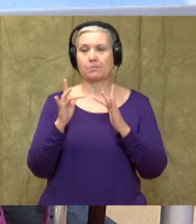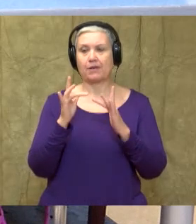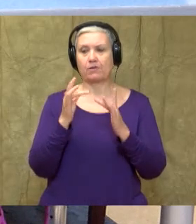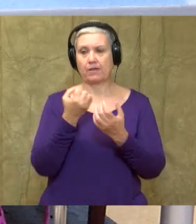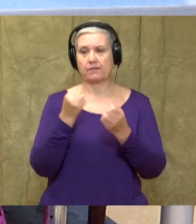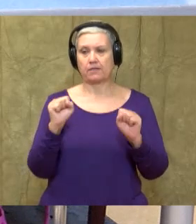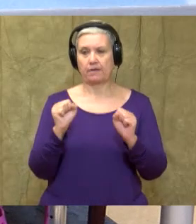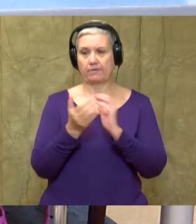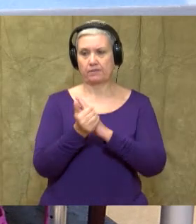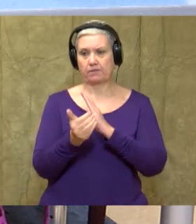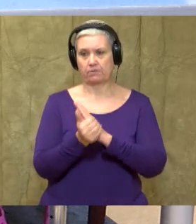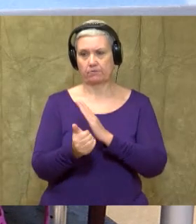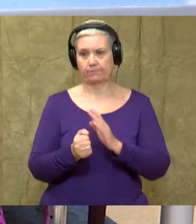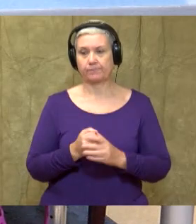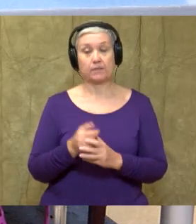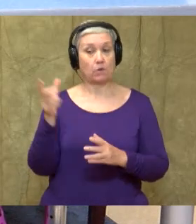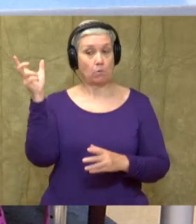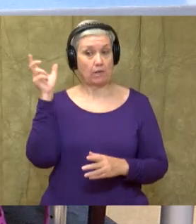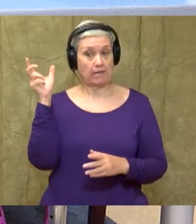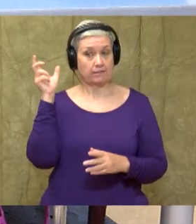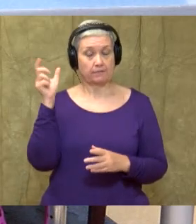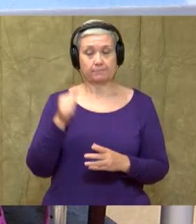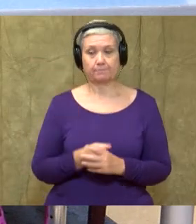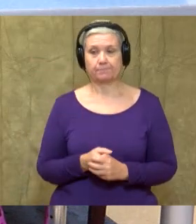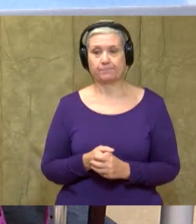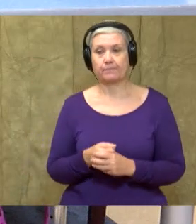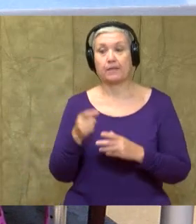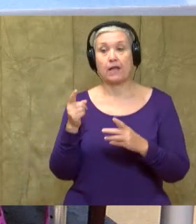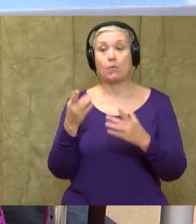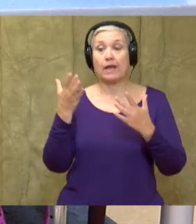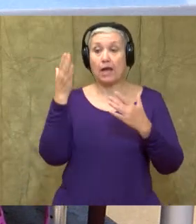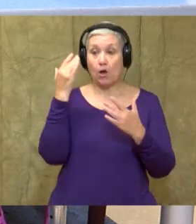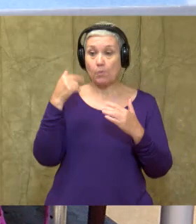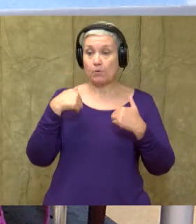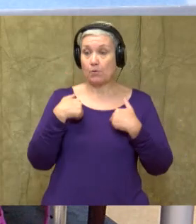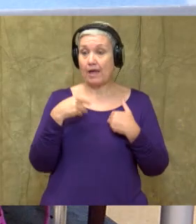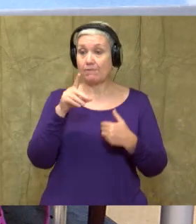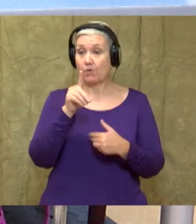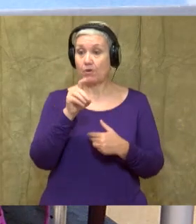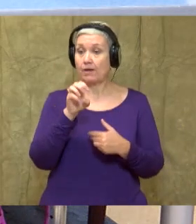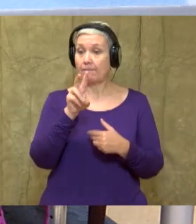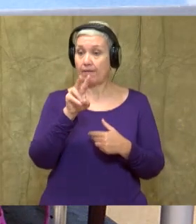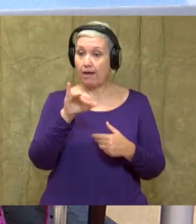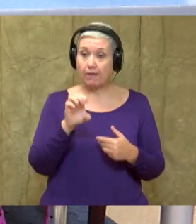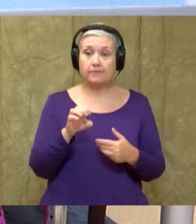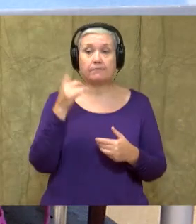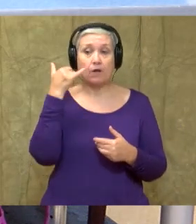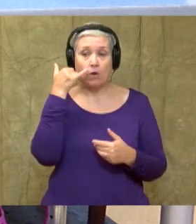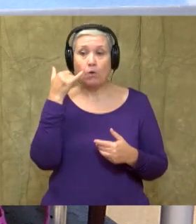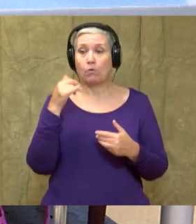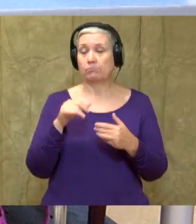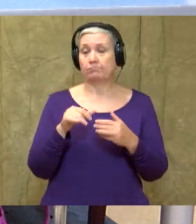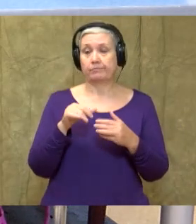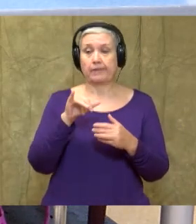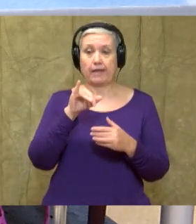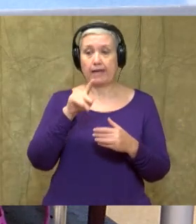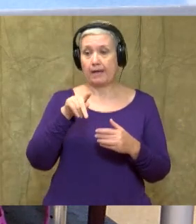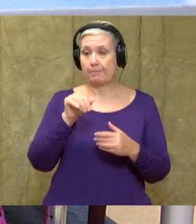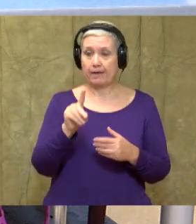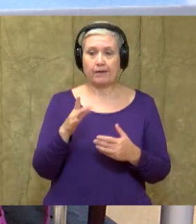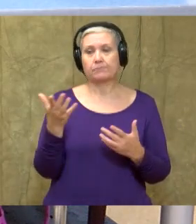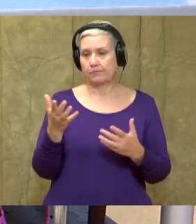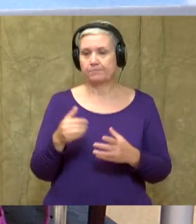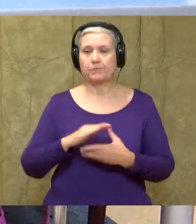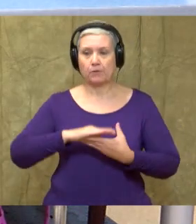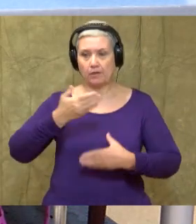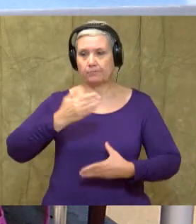skills. So listen up. We hope that you have your devices, and Ms. Lewis is going to get us started. Yes, so just to give you